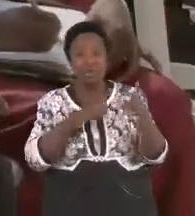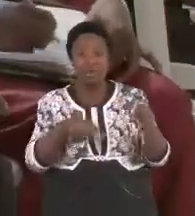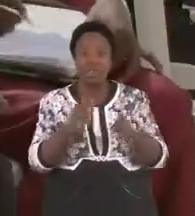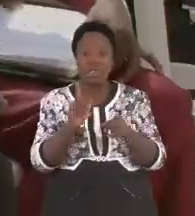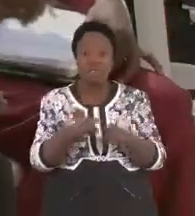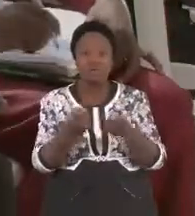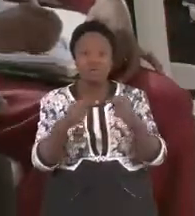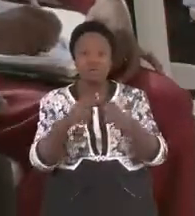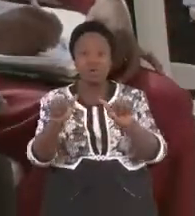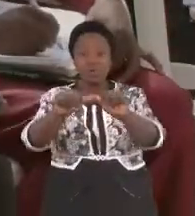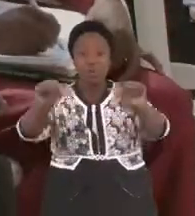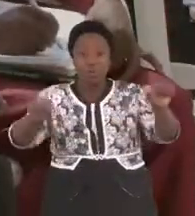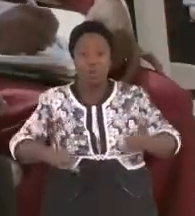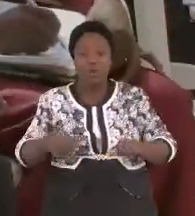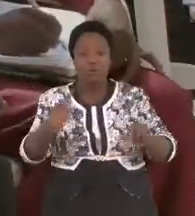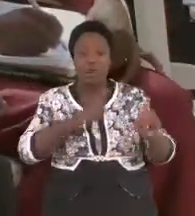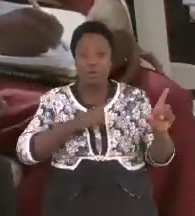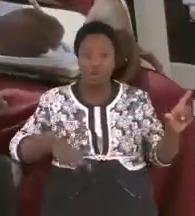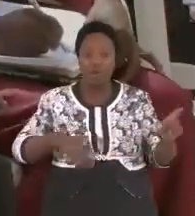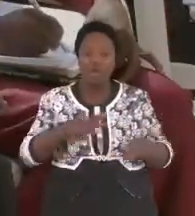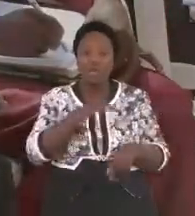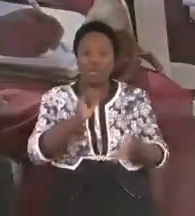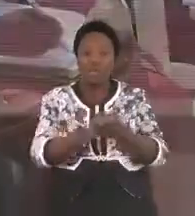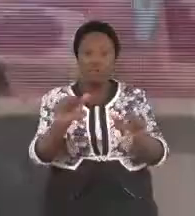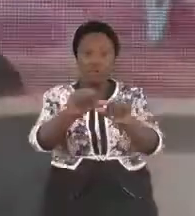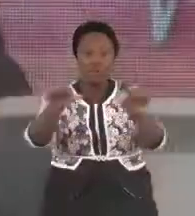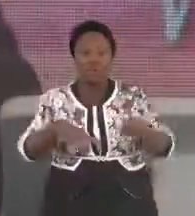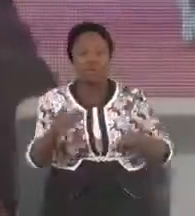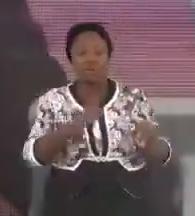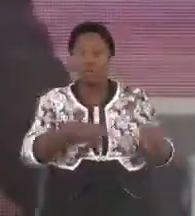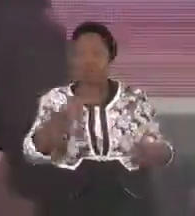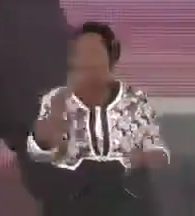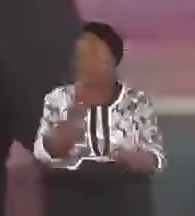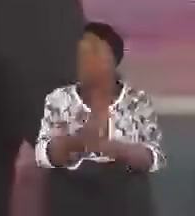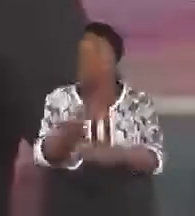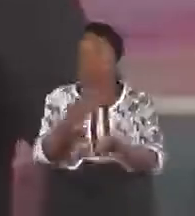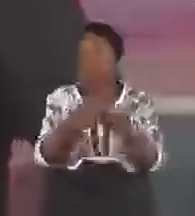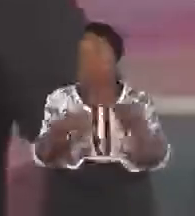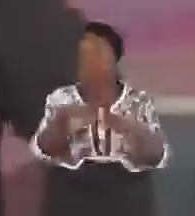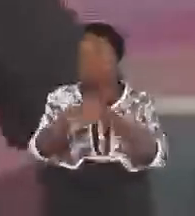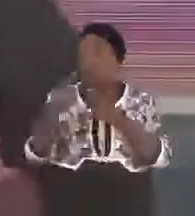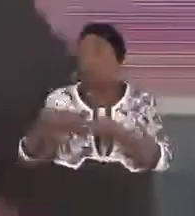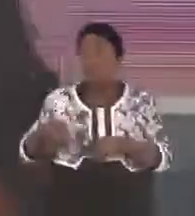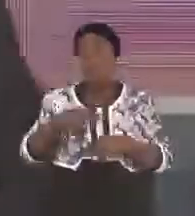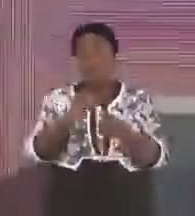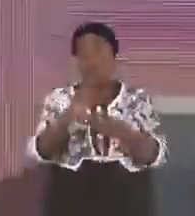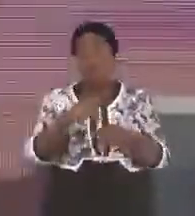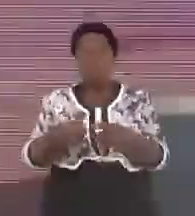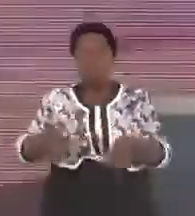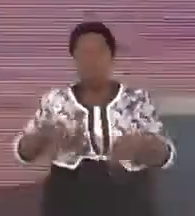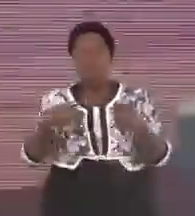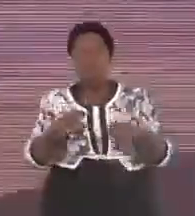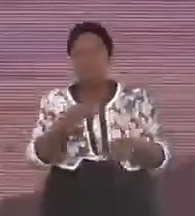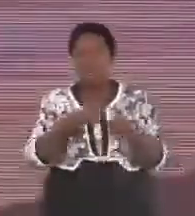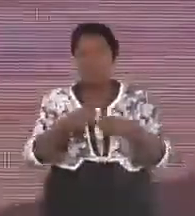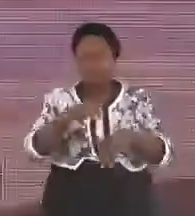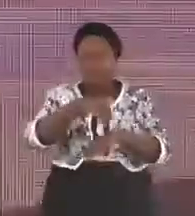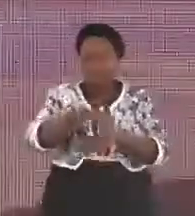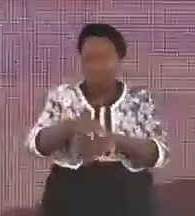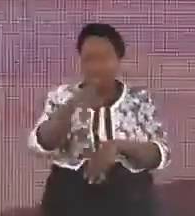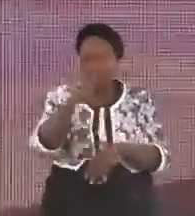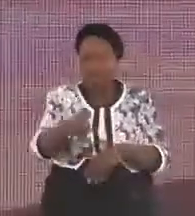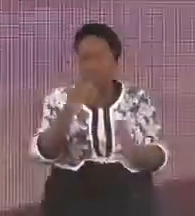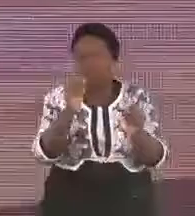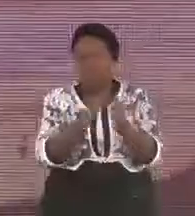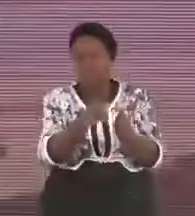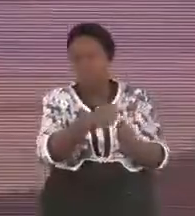and at that altar of the Lord, God does something in your heart and in your life, and he sends you with a